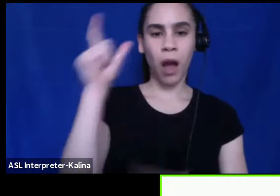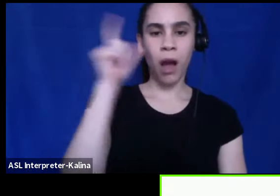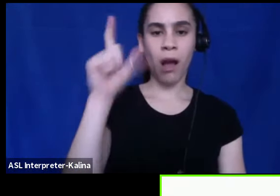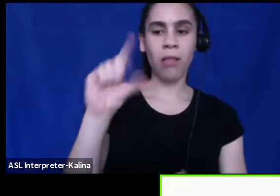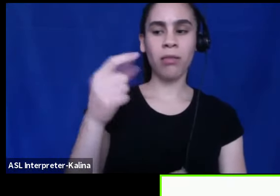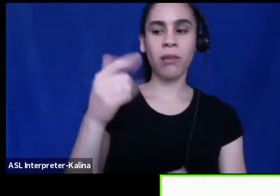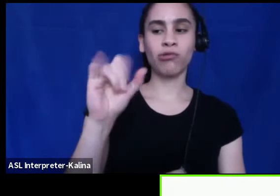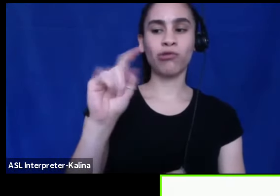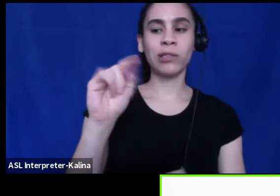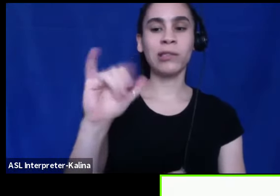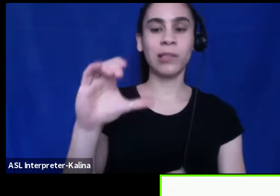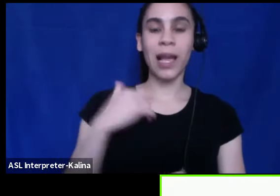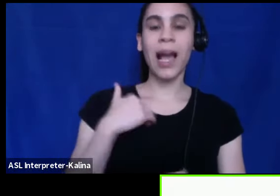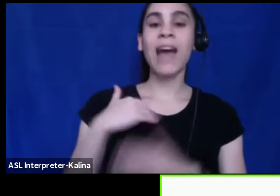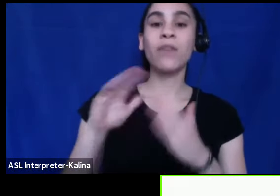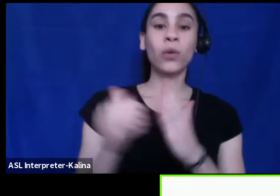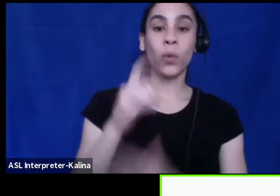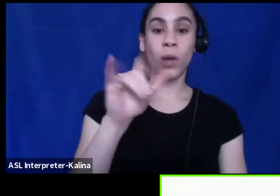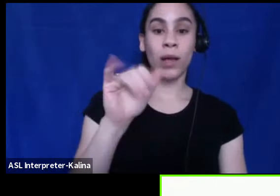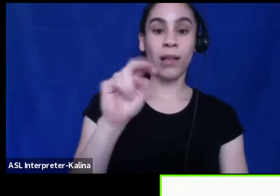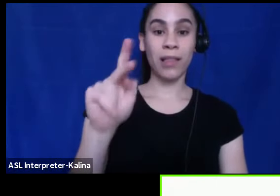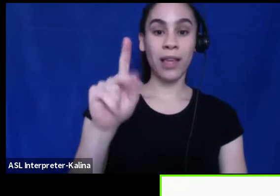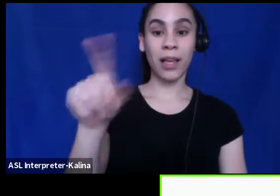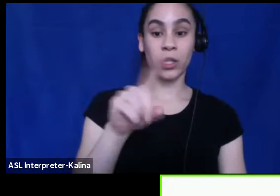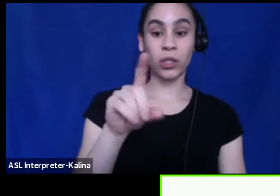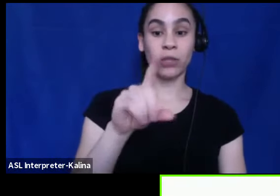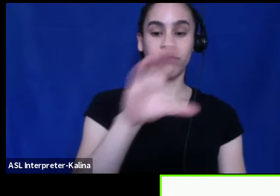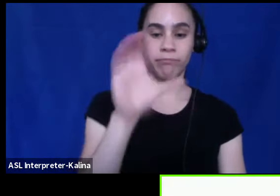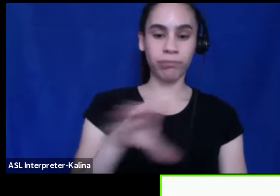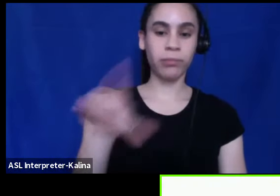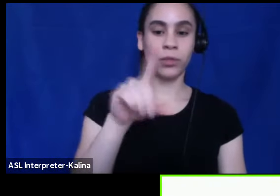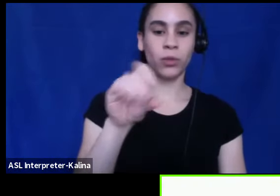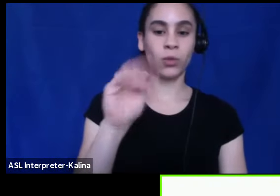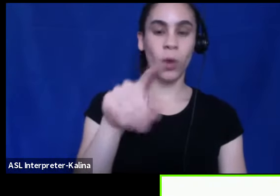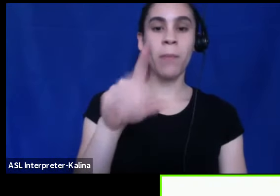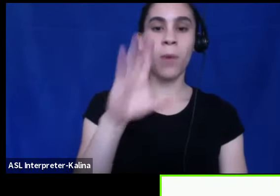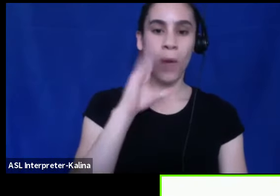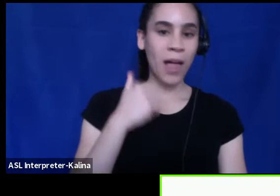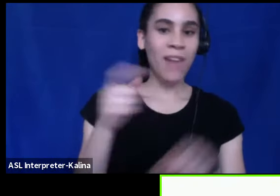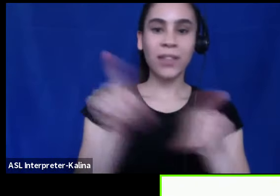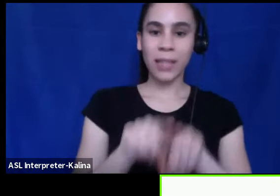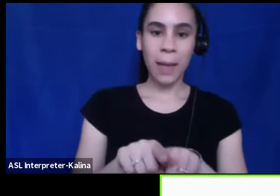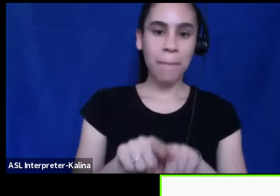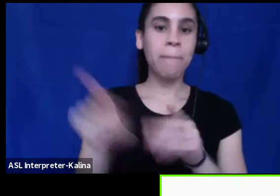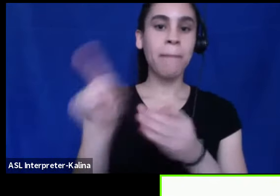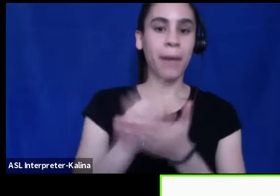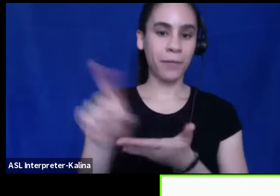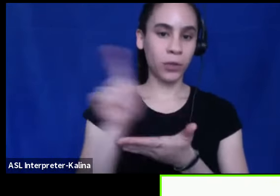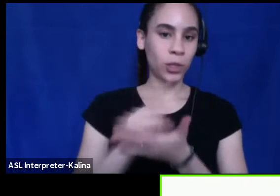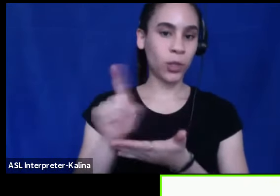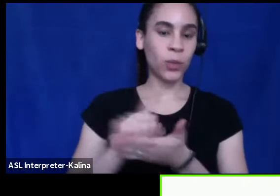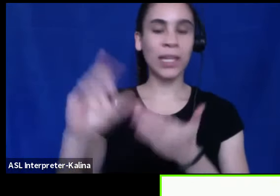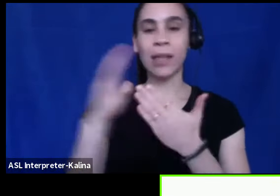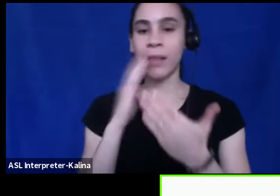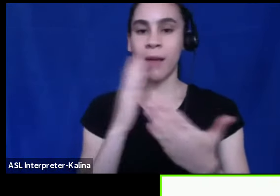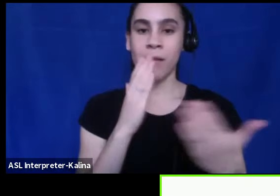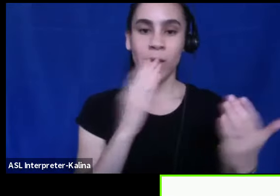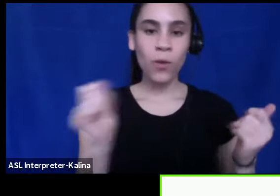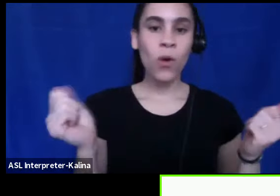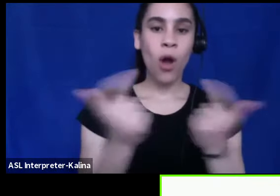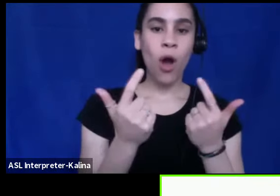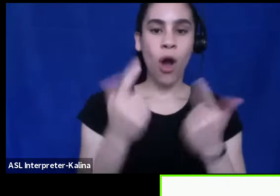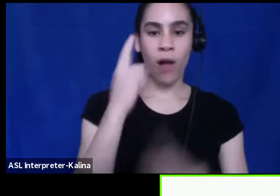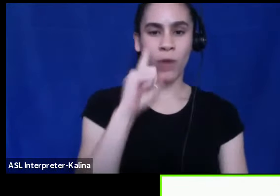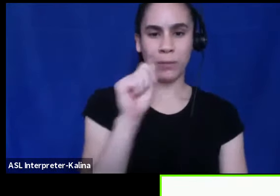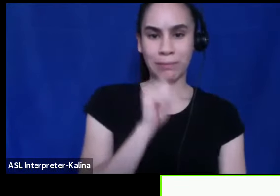new link for Zoom. It's this link every week. So thank you all for for bearing